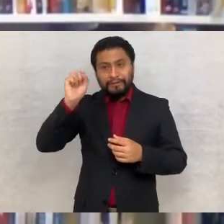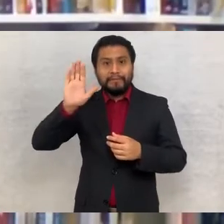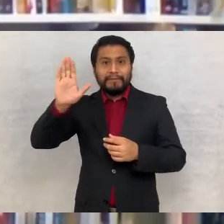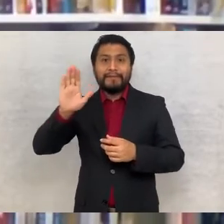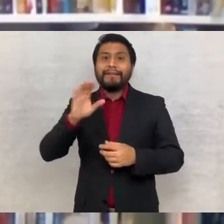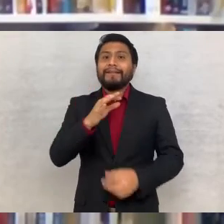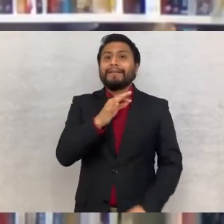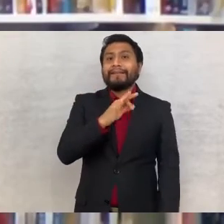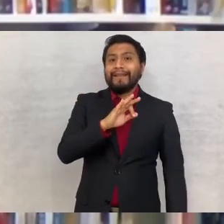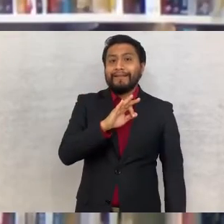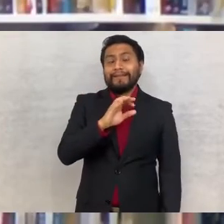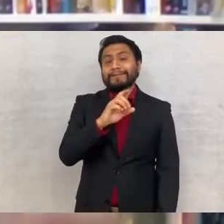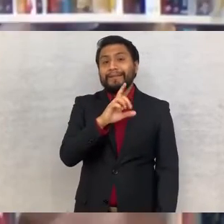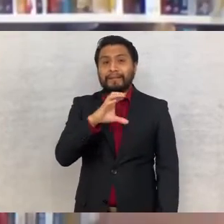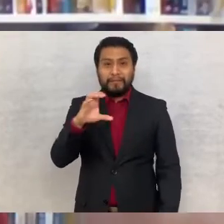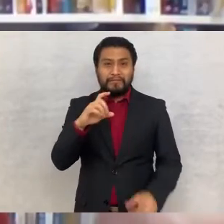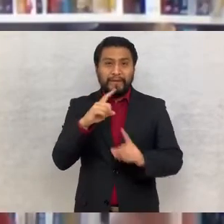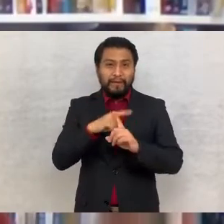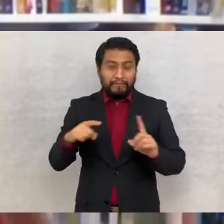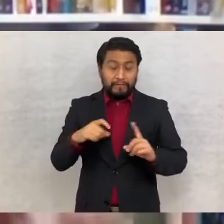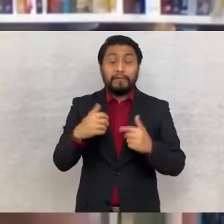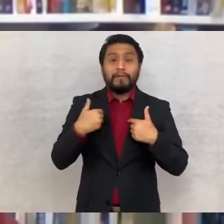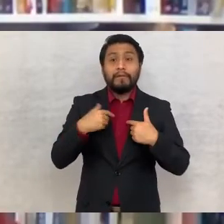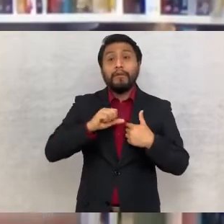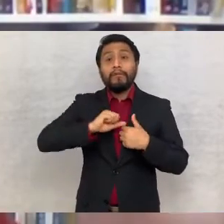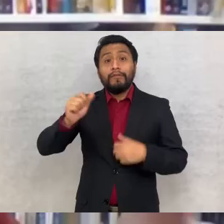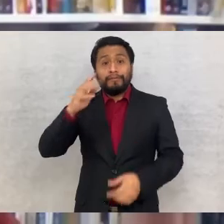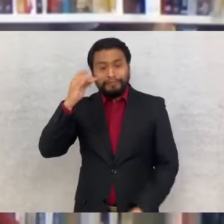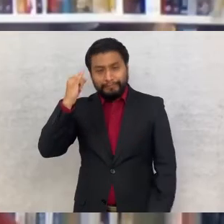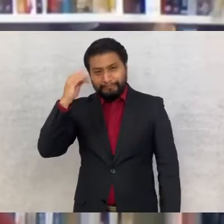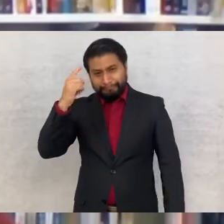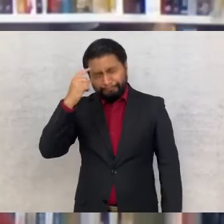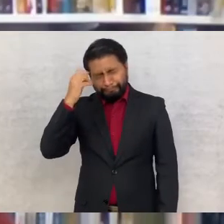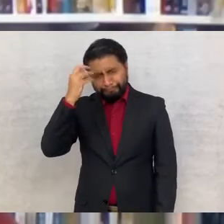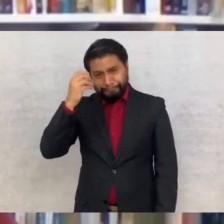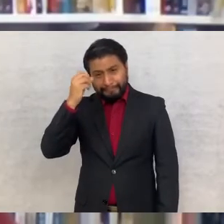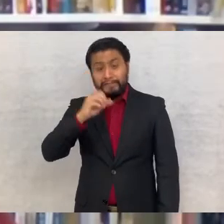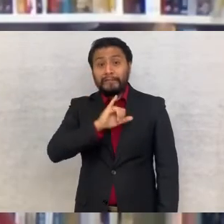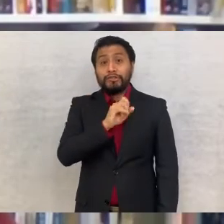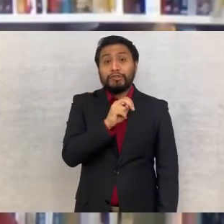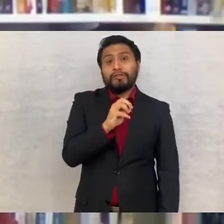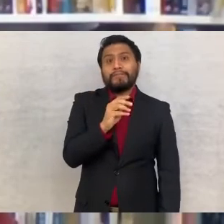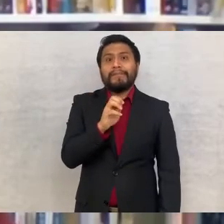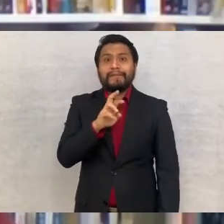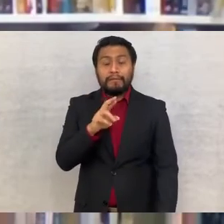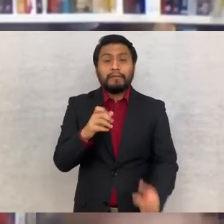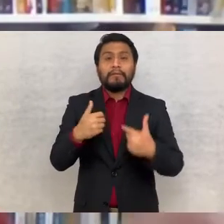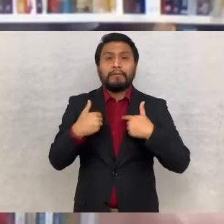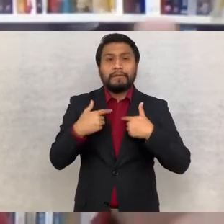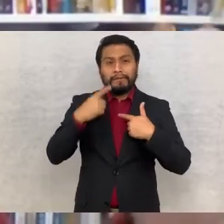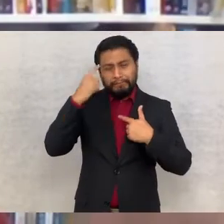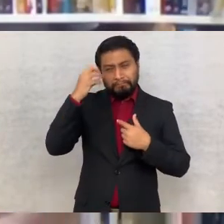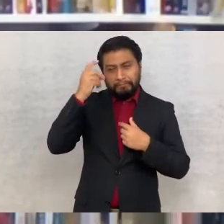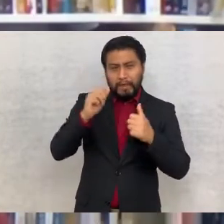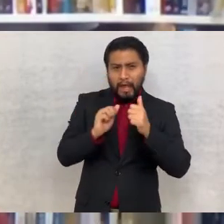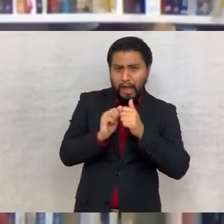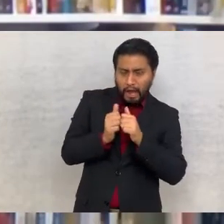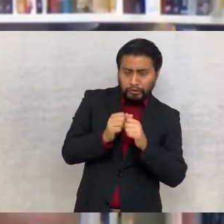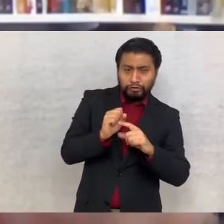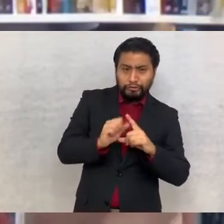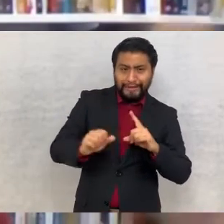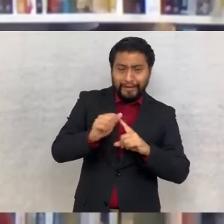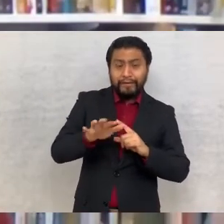notion conceived in the second half of the 19th century. It was another English thinker, John Stuart Mill, who used that word to thematize